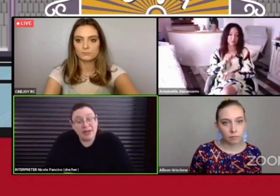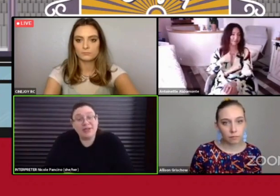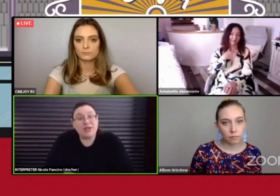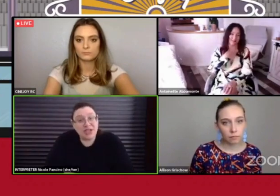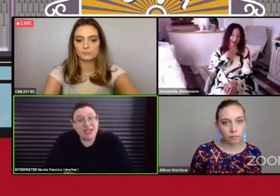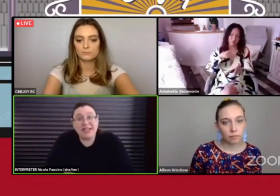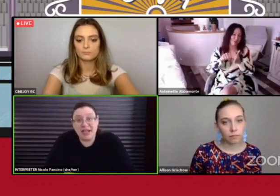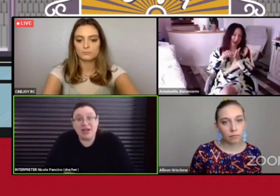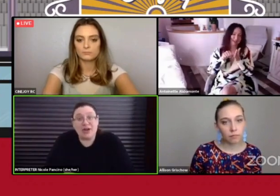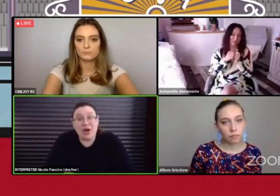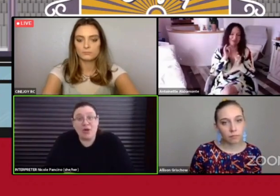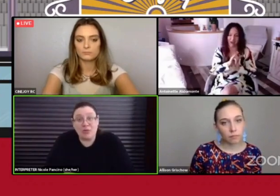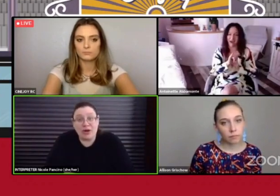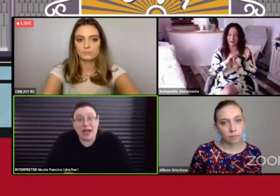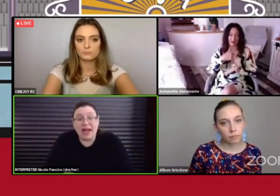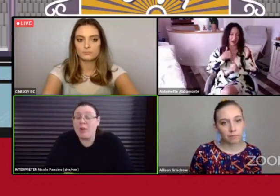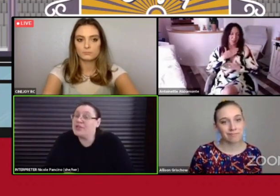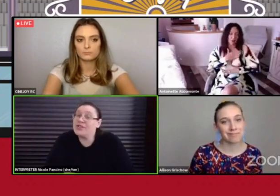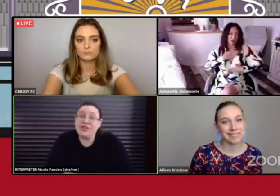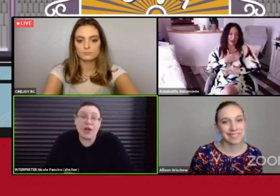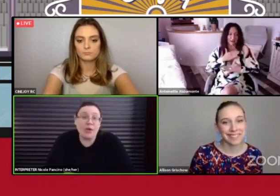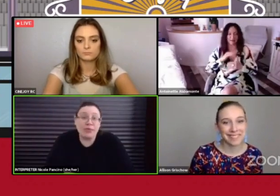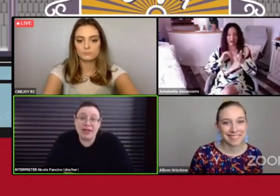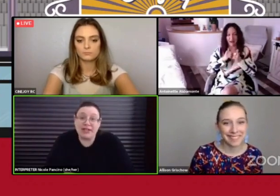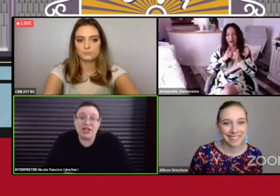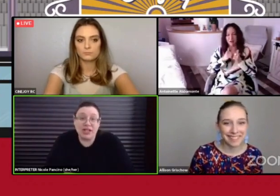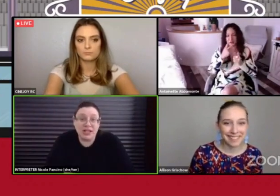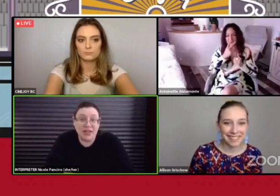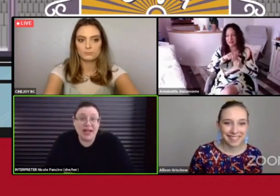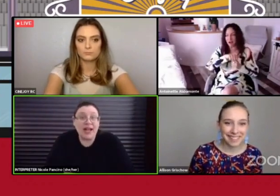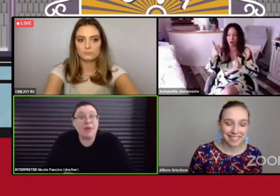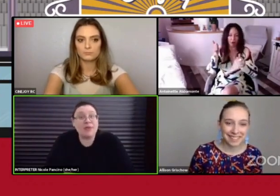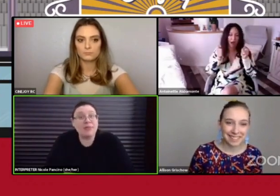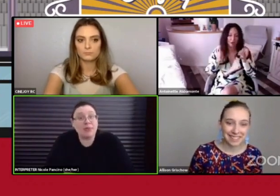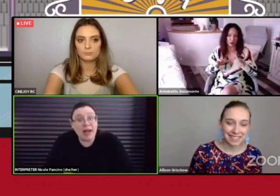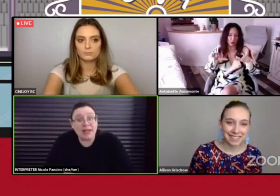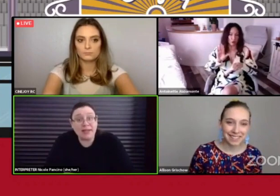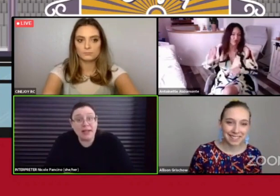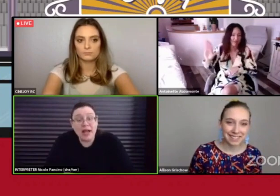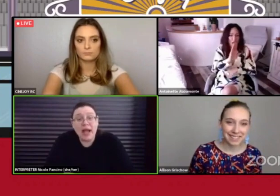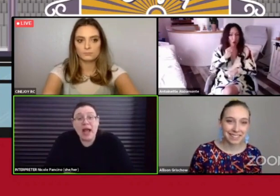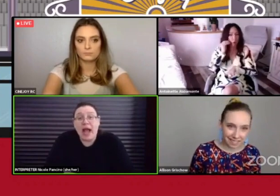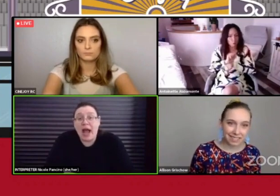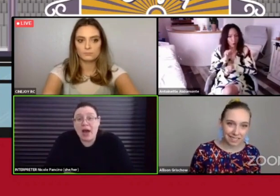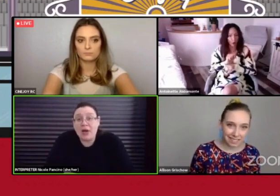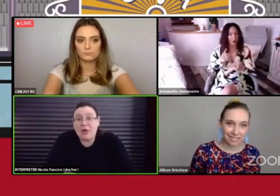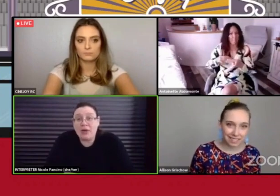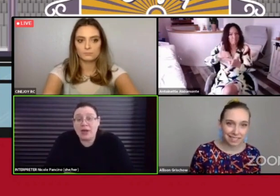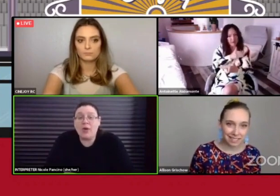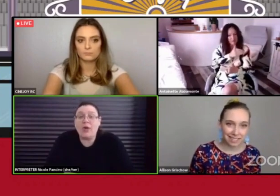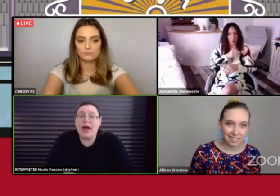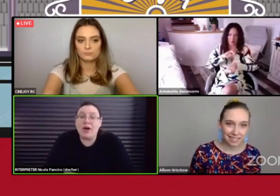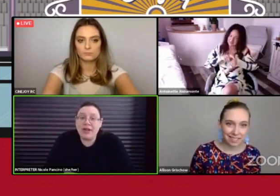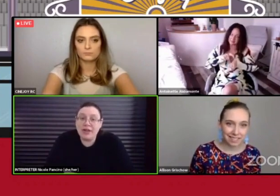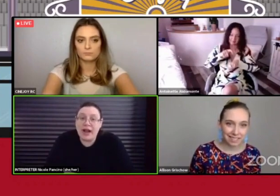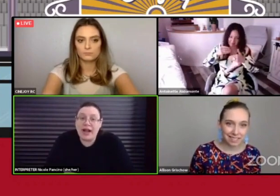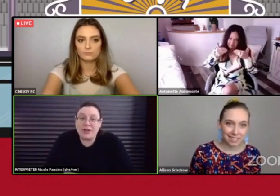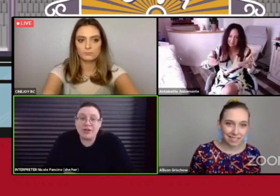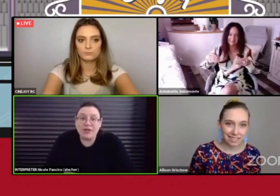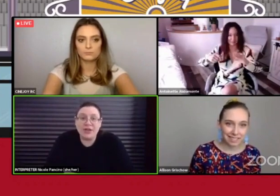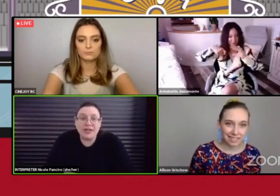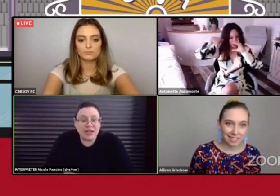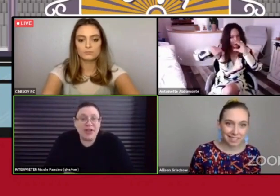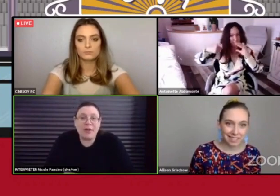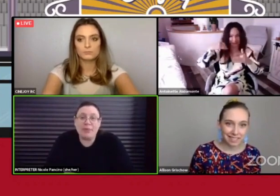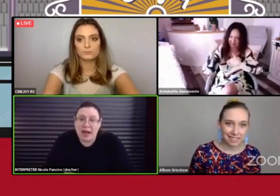so she did her homework and i was so impressed that she had done that and i was impressed how you know all the other